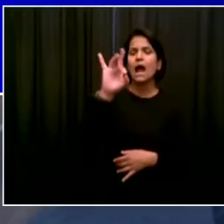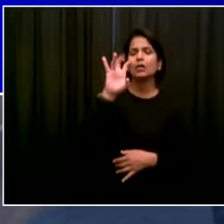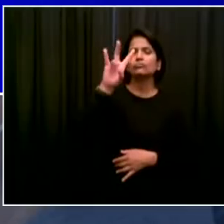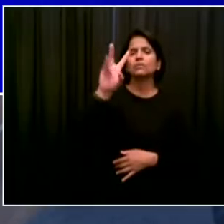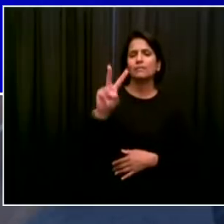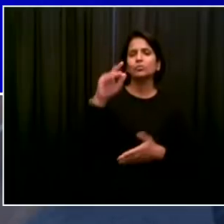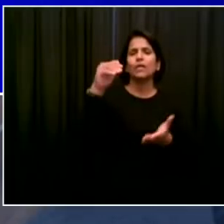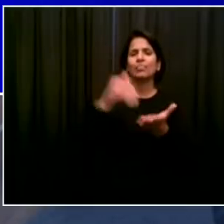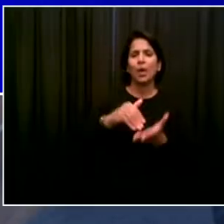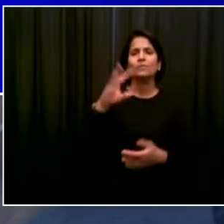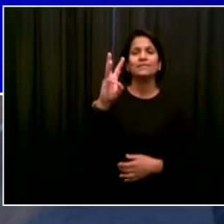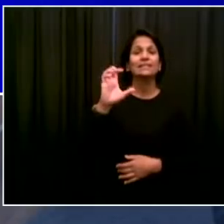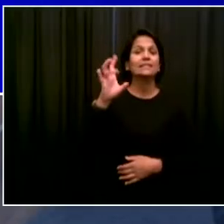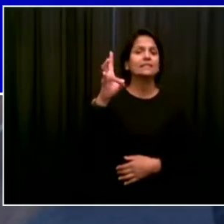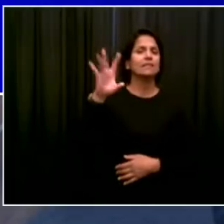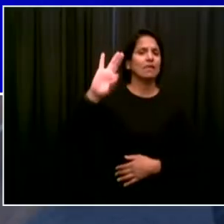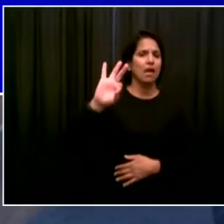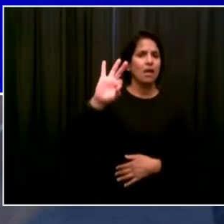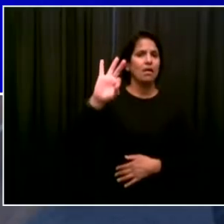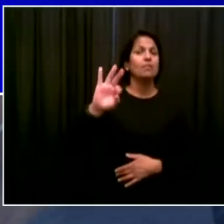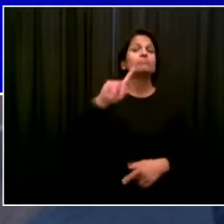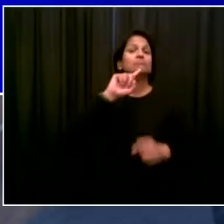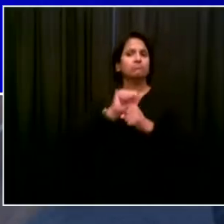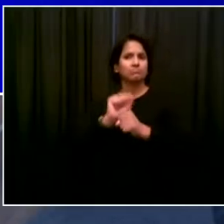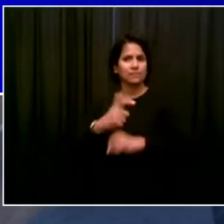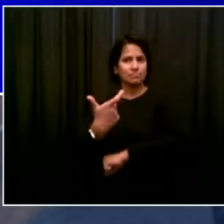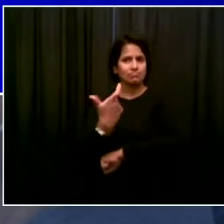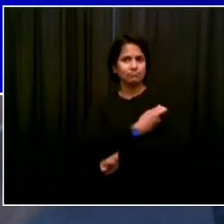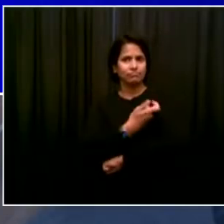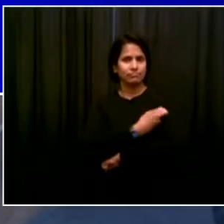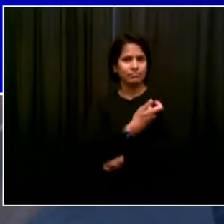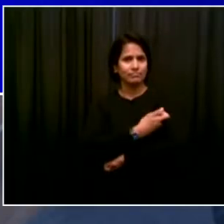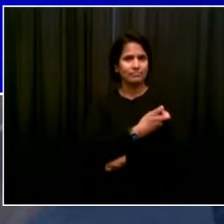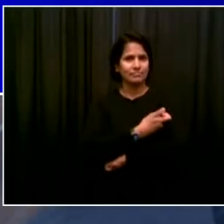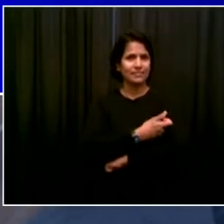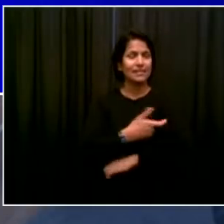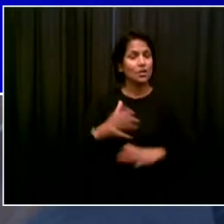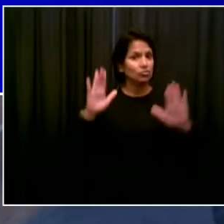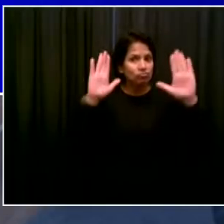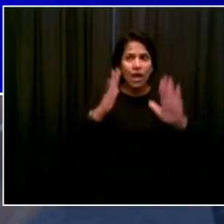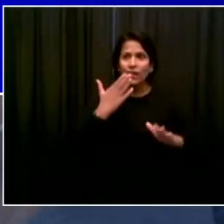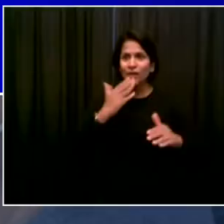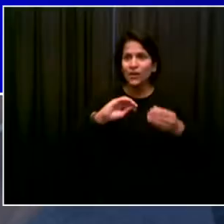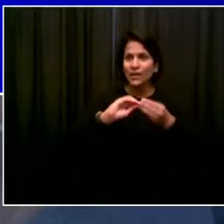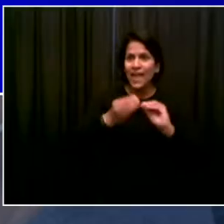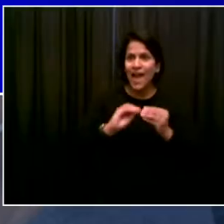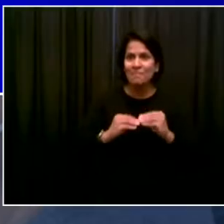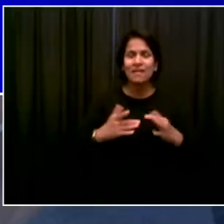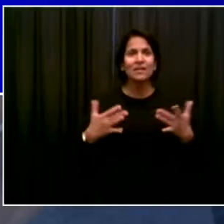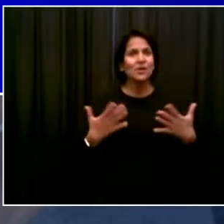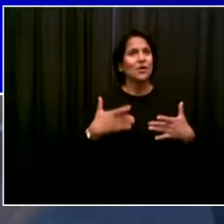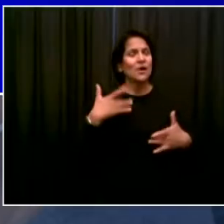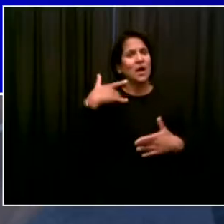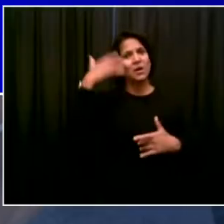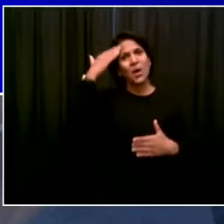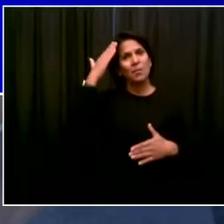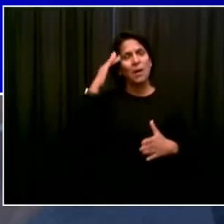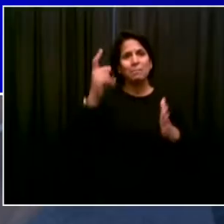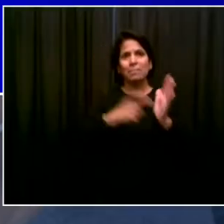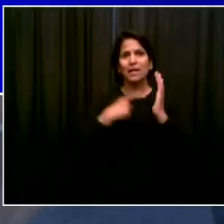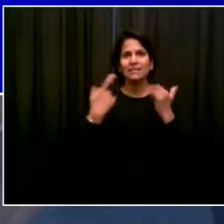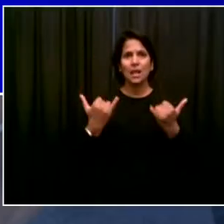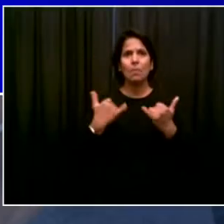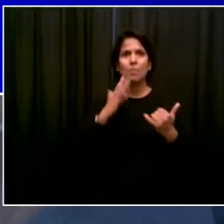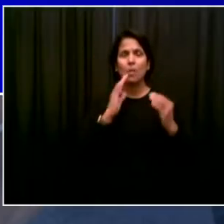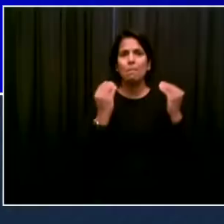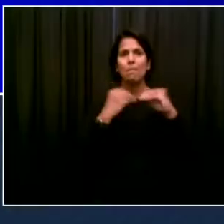679 doses given. Amazing, amazing number. And I know that this mandate will mean even more. Number two,